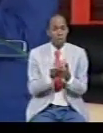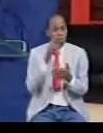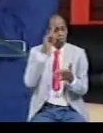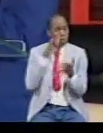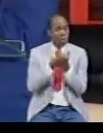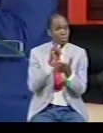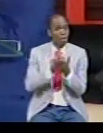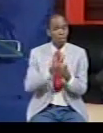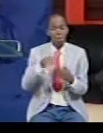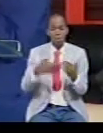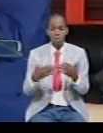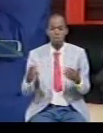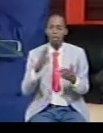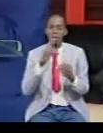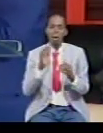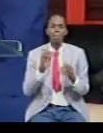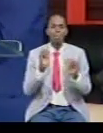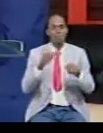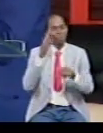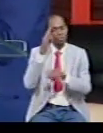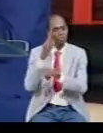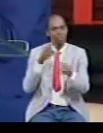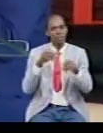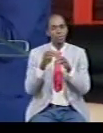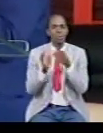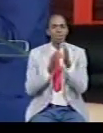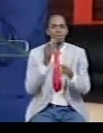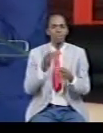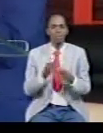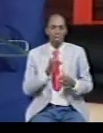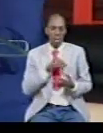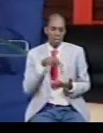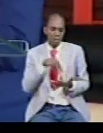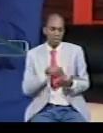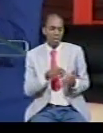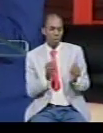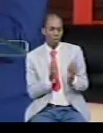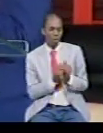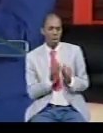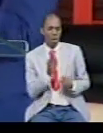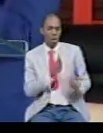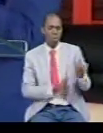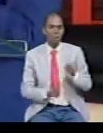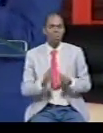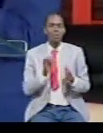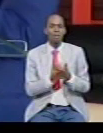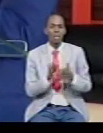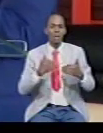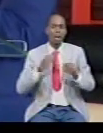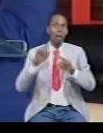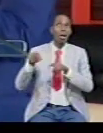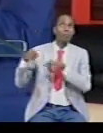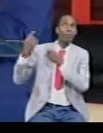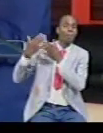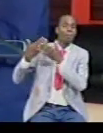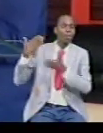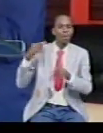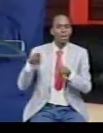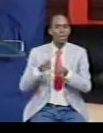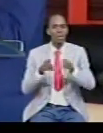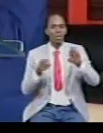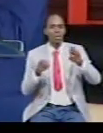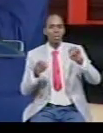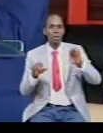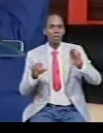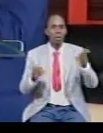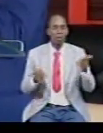are possible for you. And I stand by those people, those who have gone before us like Enoch, those who have